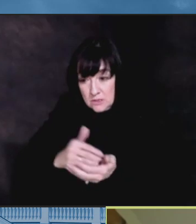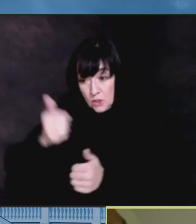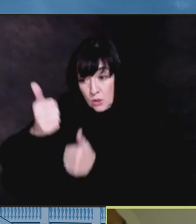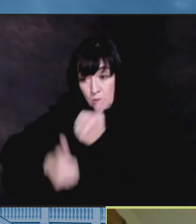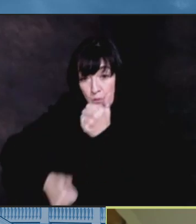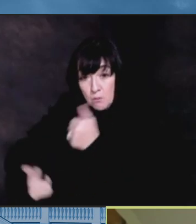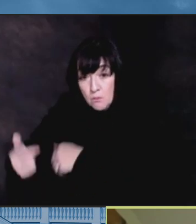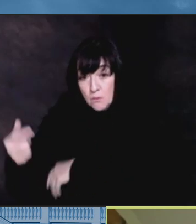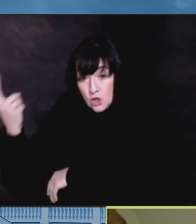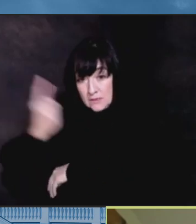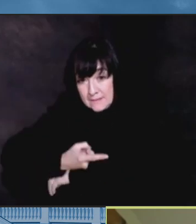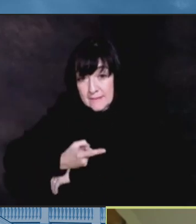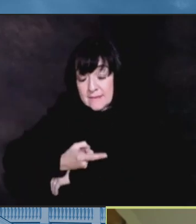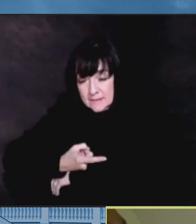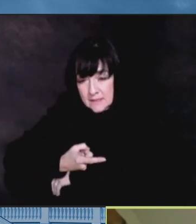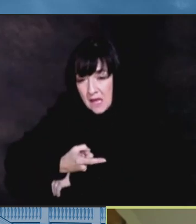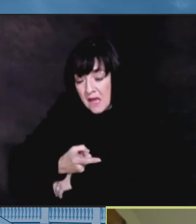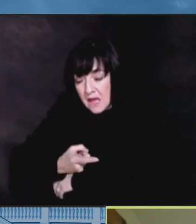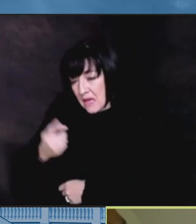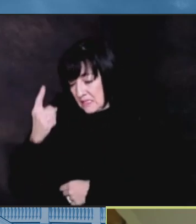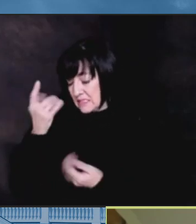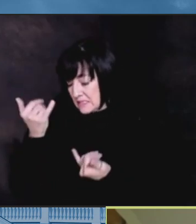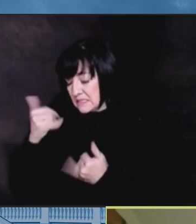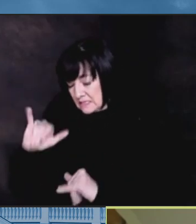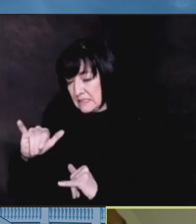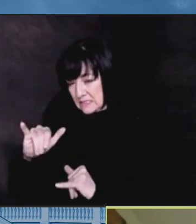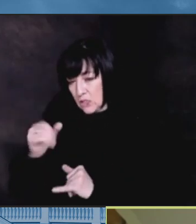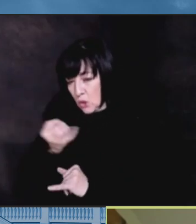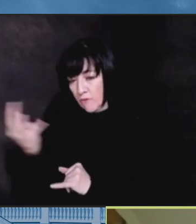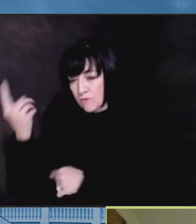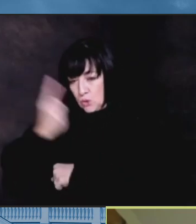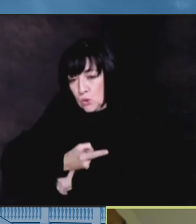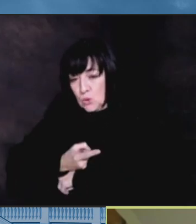for the duration of this spike in the winter.